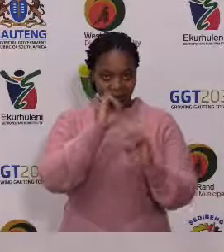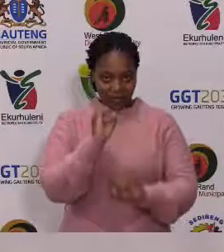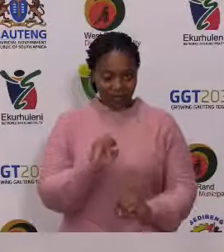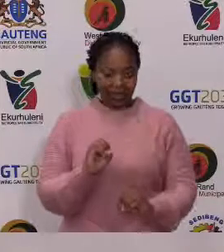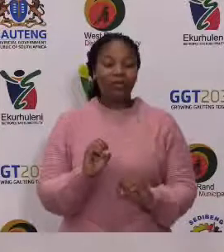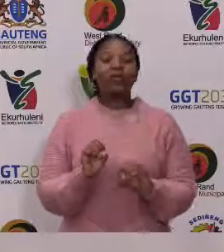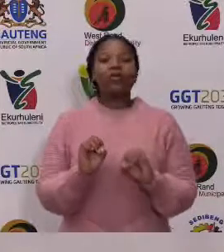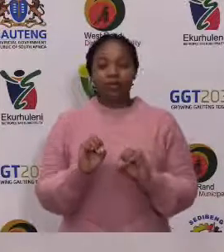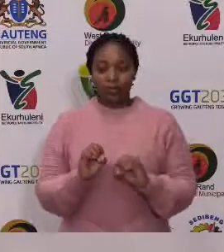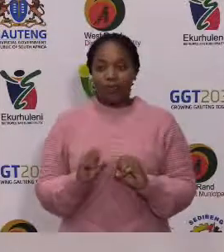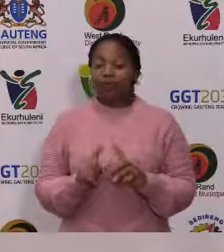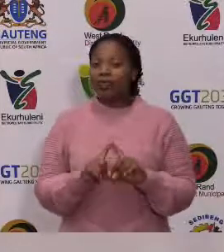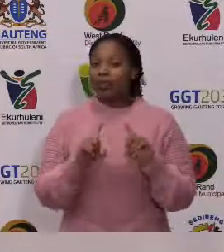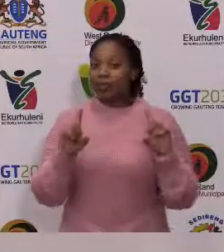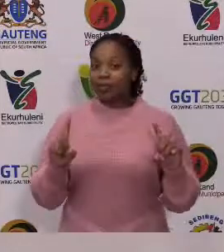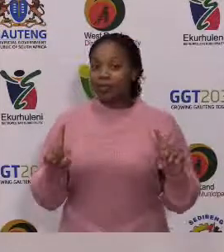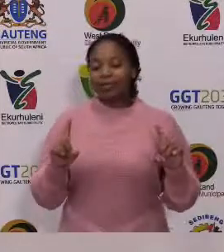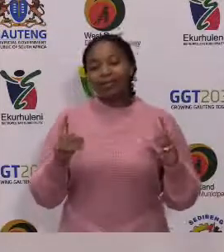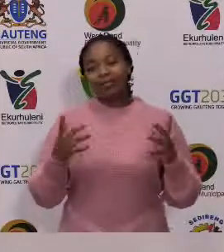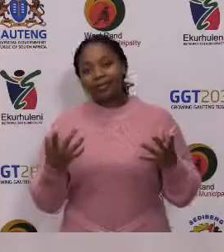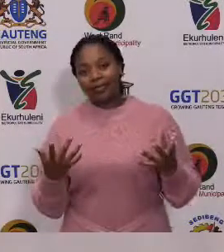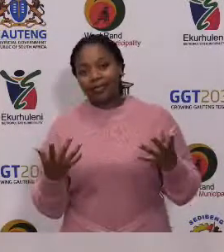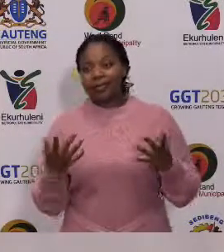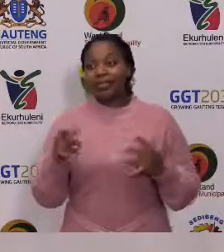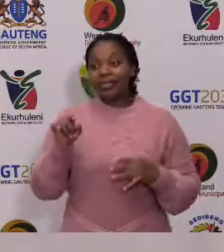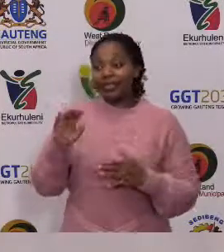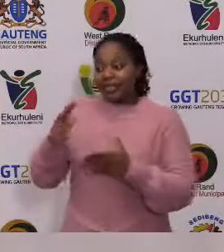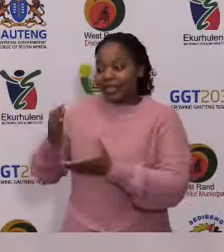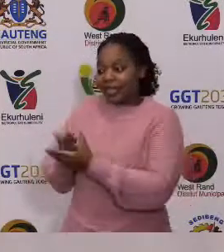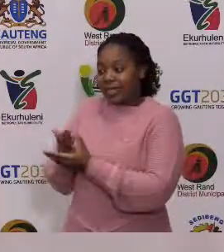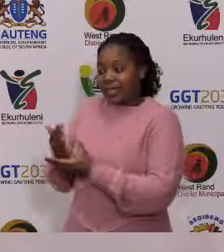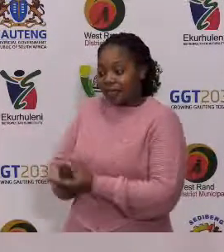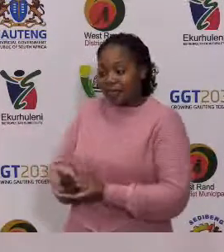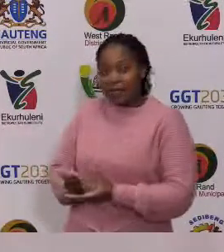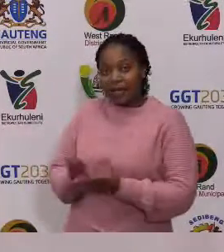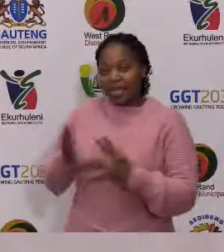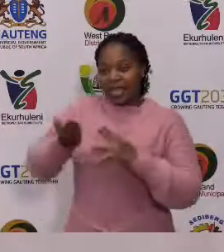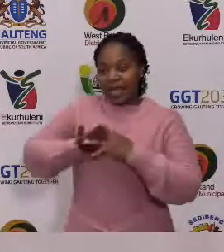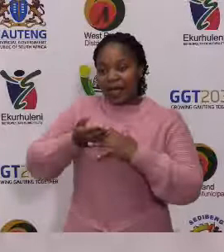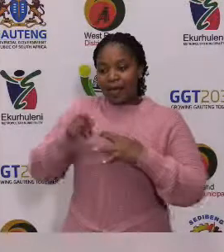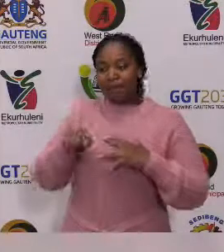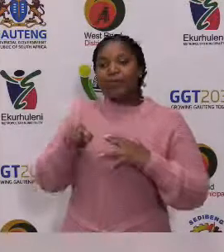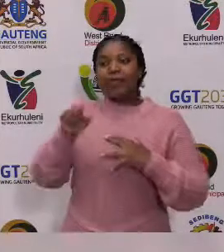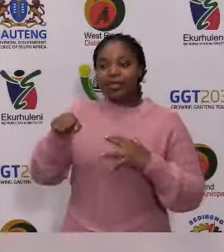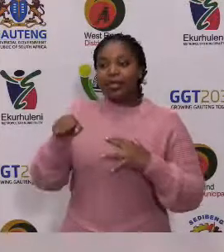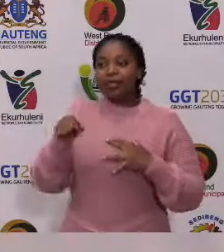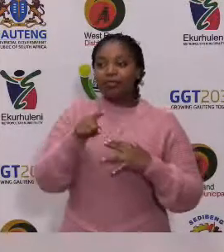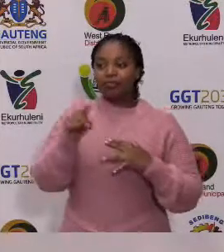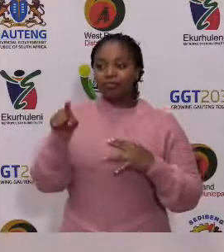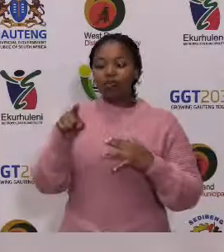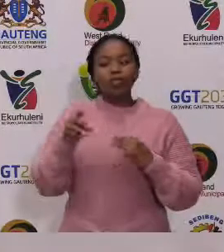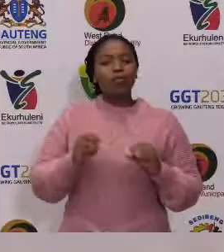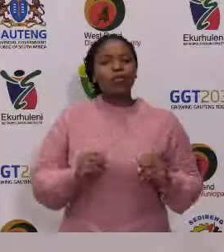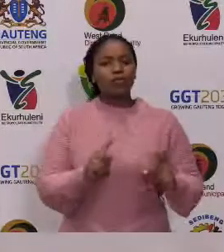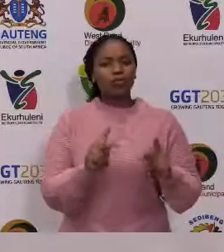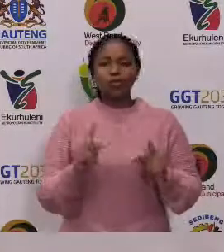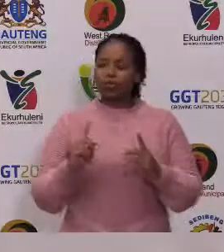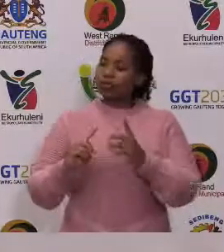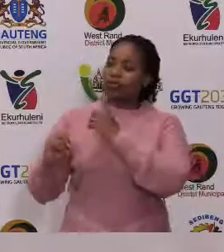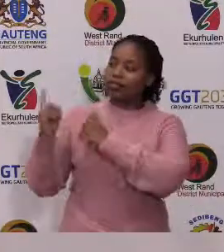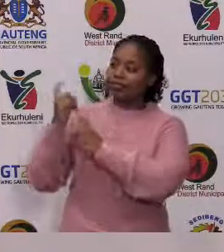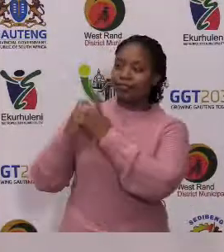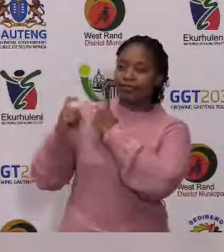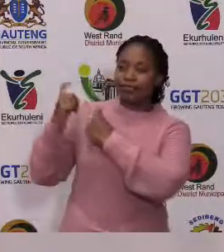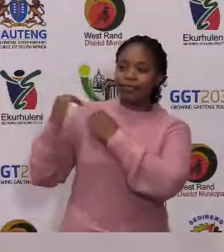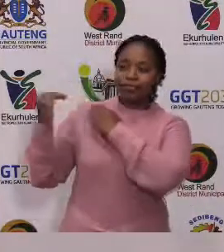but even with that gap, you did have opportunities to speak to